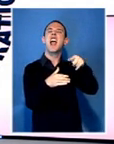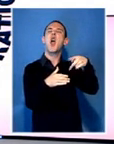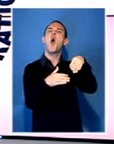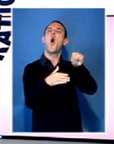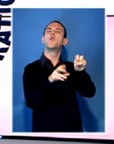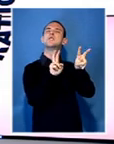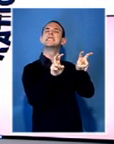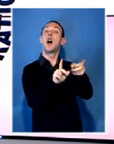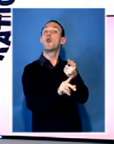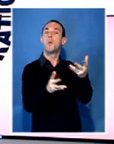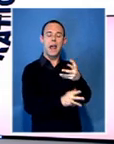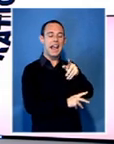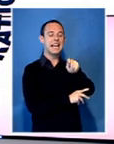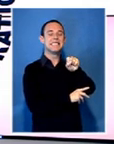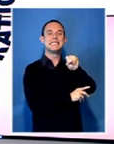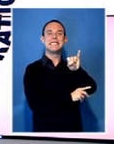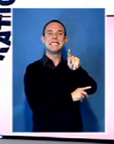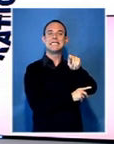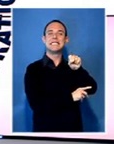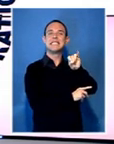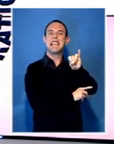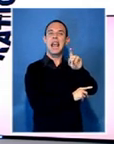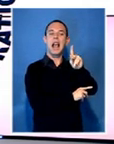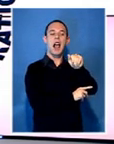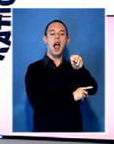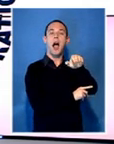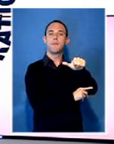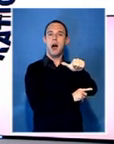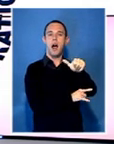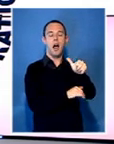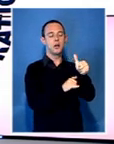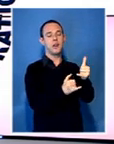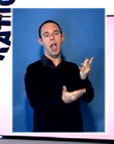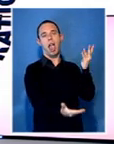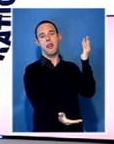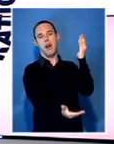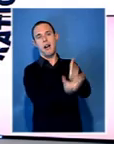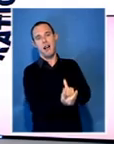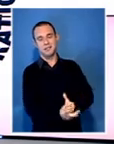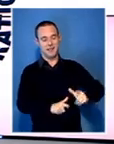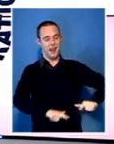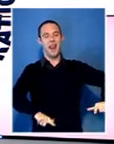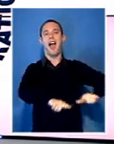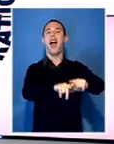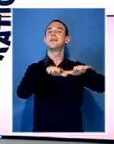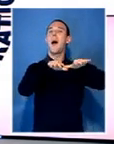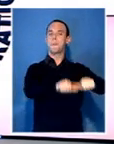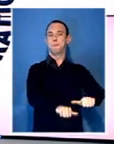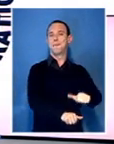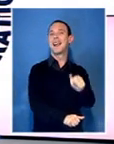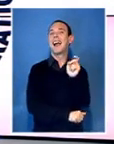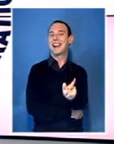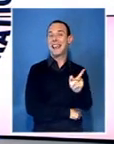more commonly known, have had their land restored. The restitution agreement signed by Fingos, farmers and the state today is the first